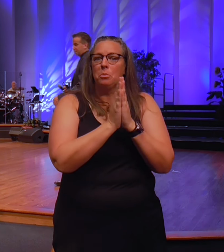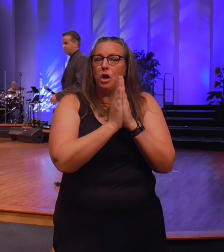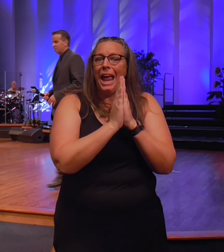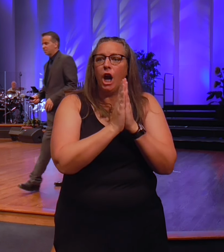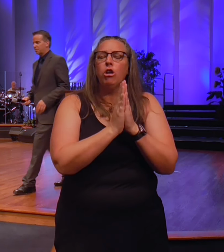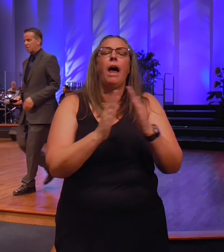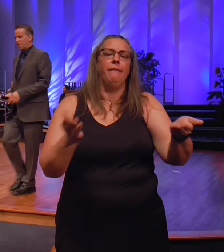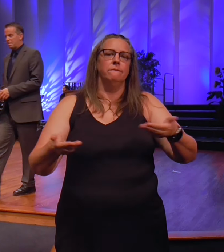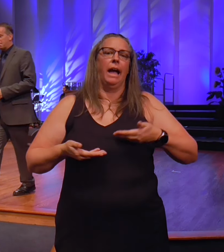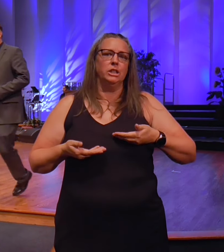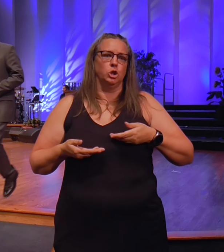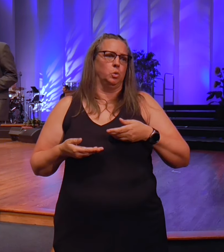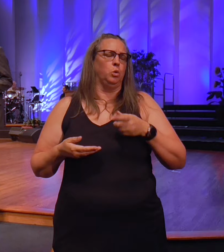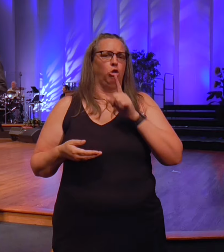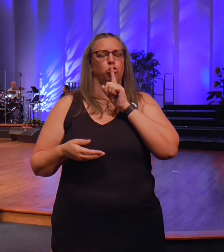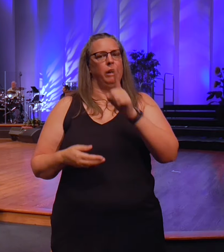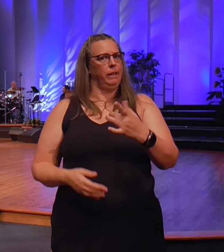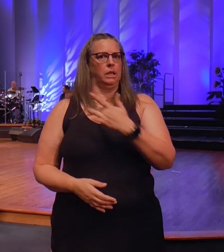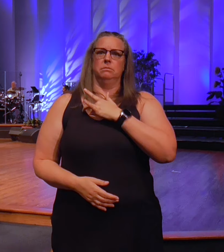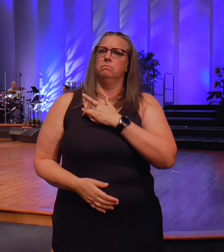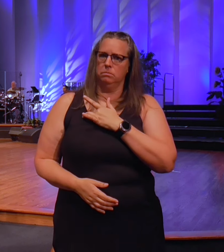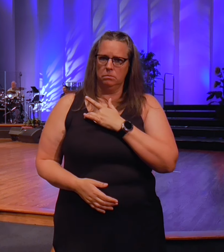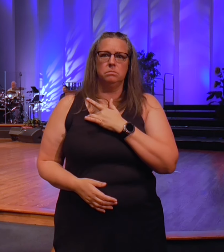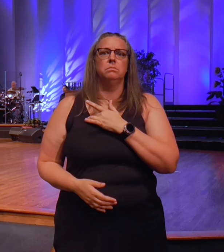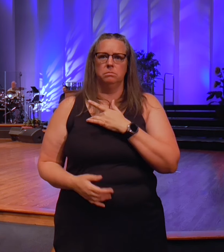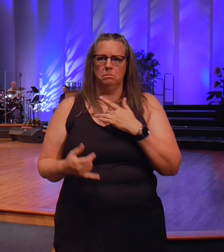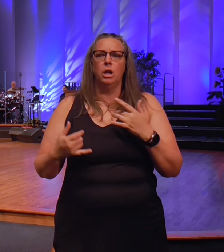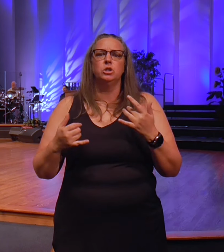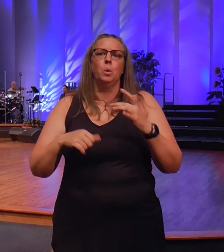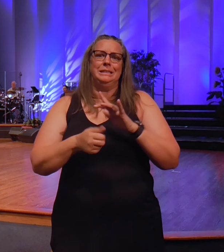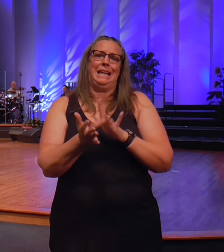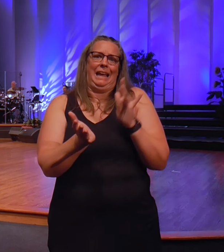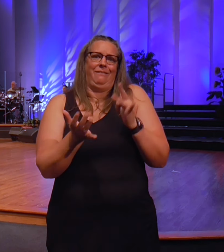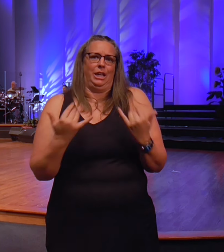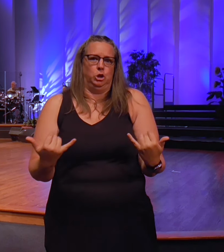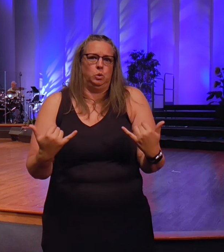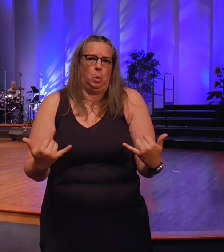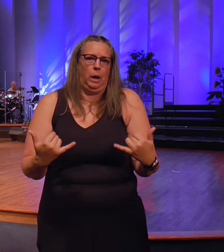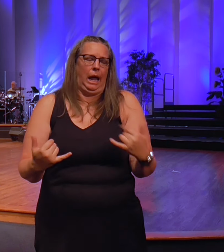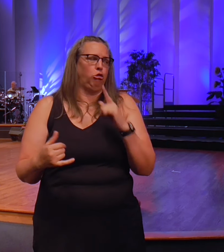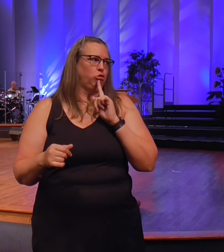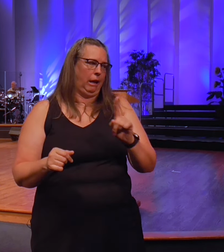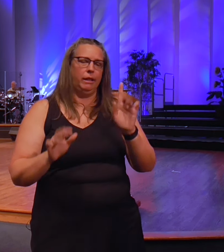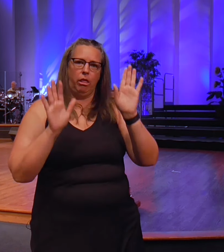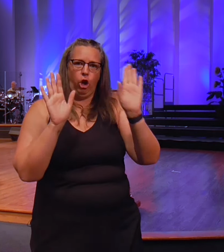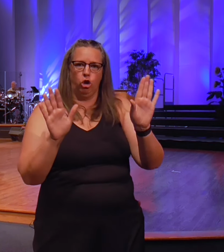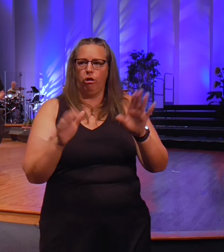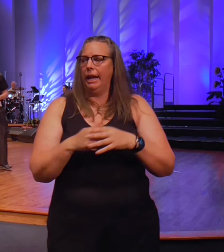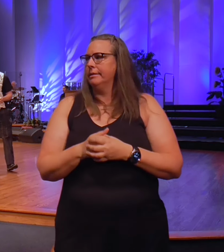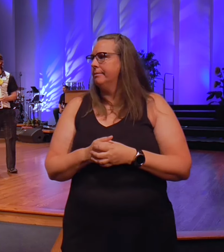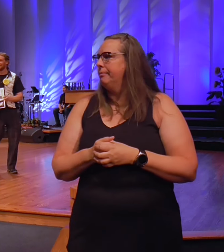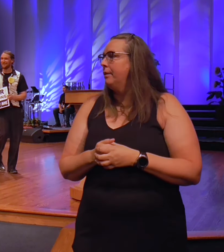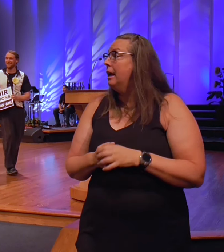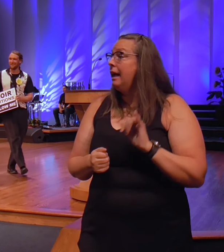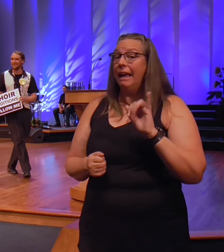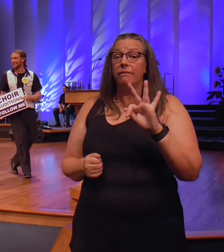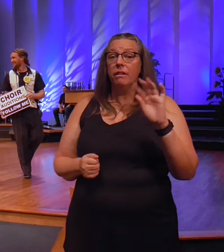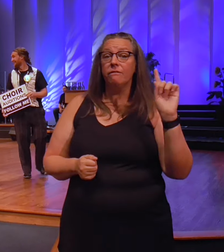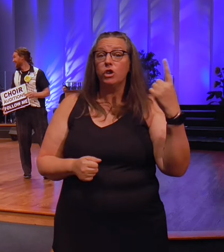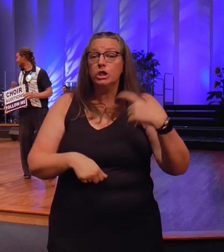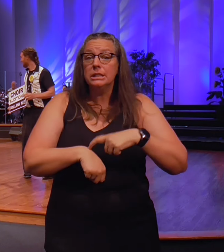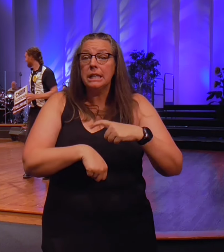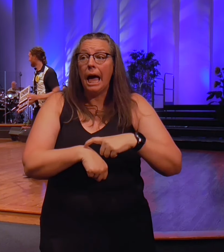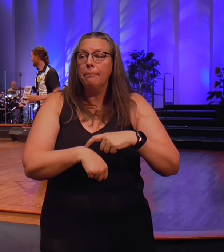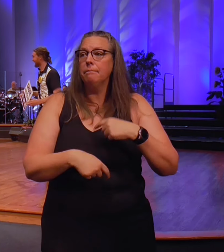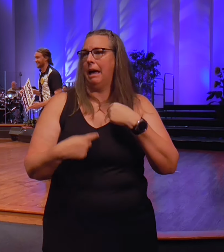do that today because it's profound. So take advantage of our prayer practitioners because they are so awesome. You know, if it's your first time here, I